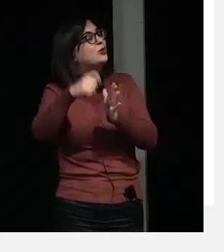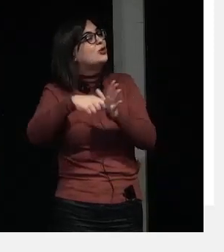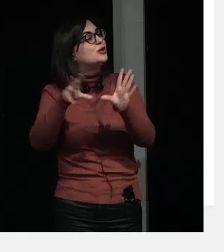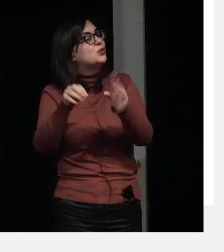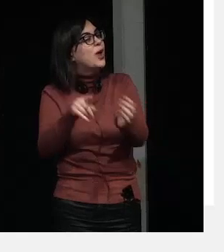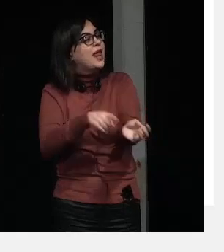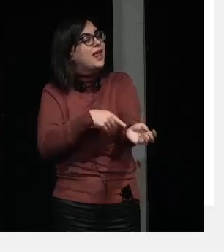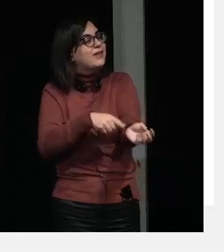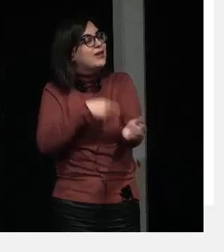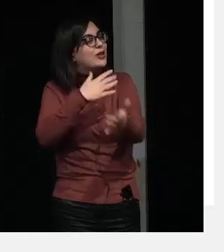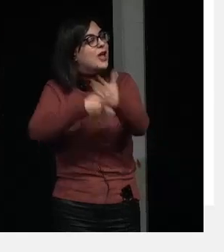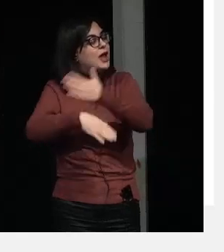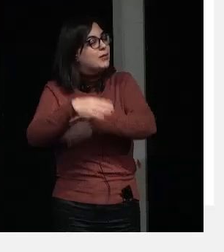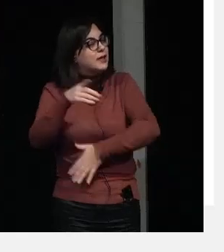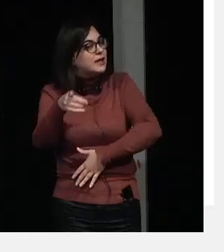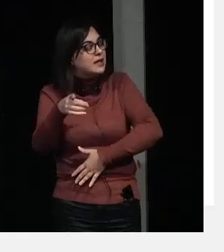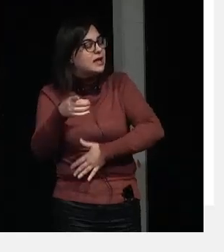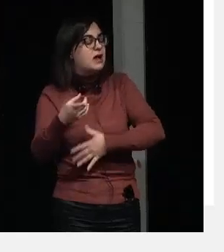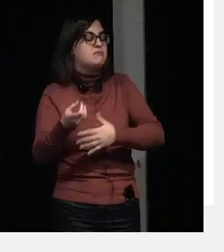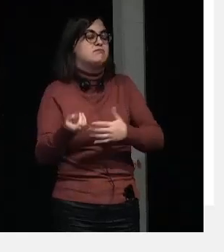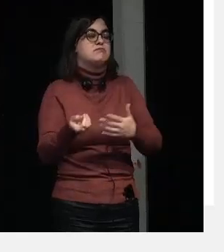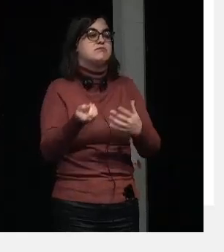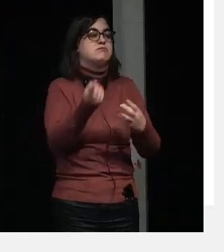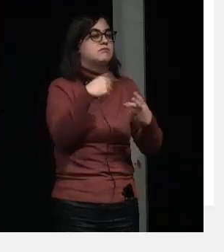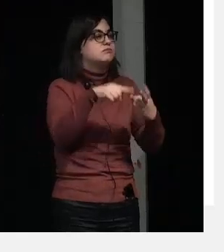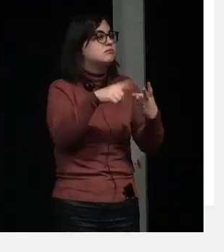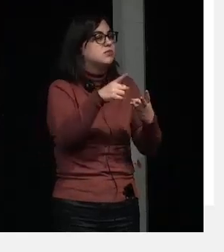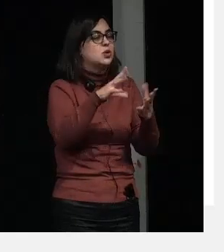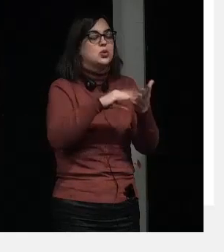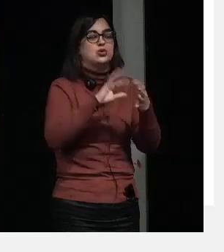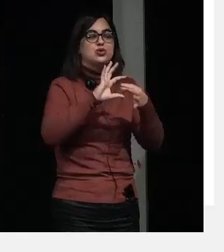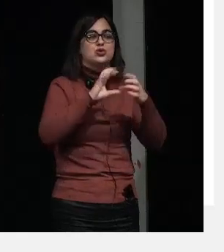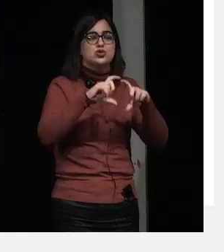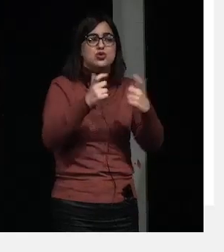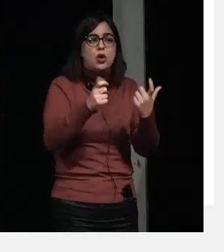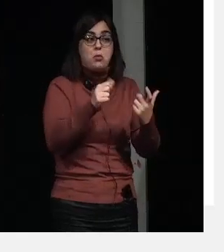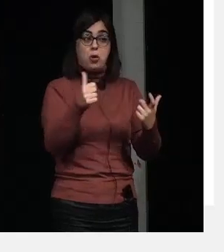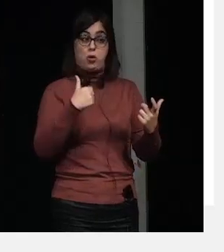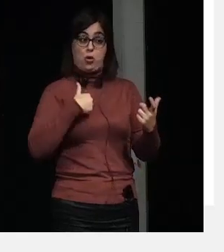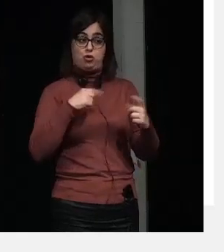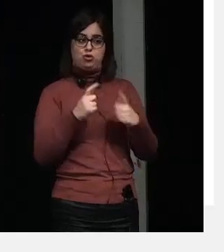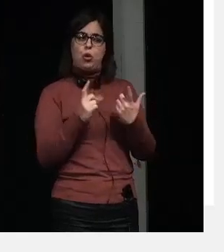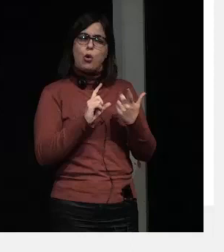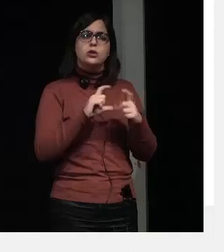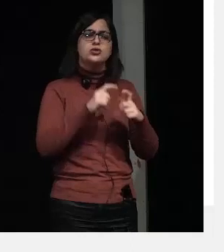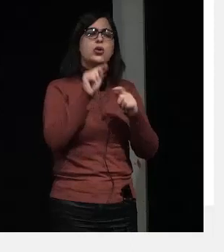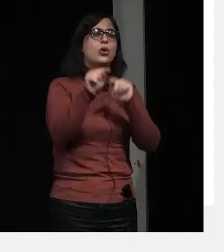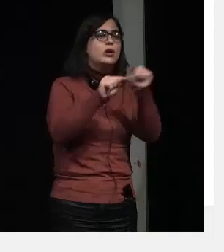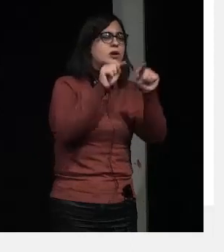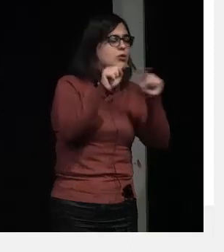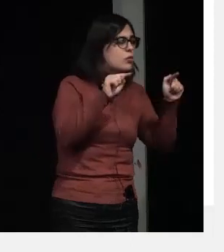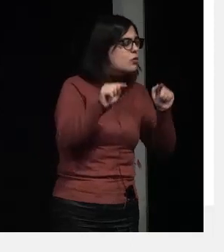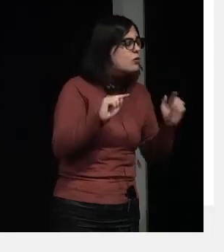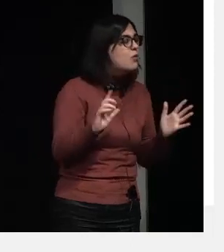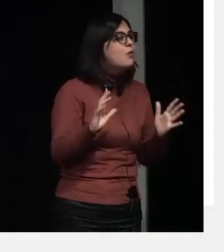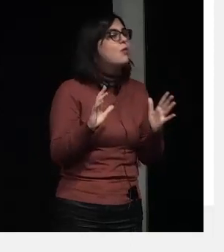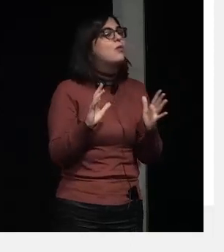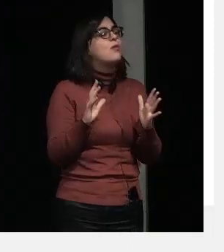school, and all schools, not just Pinewood, our schools have